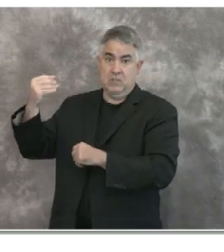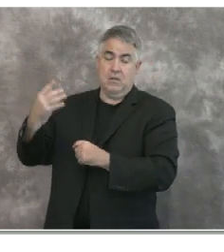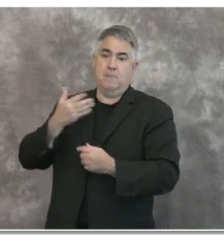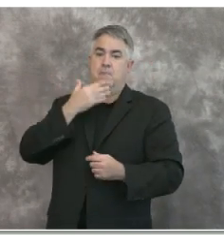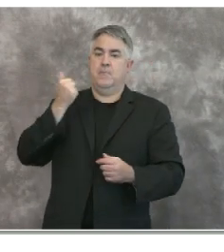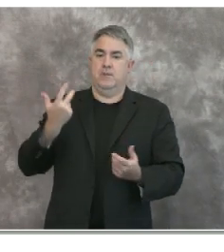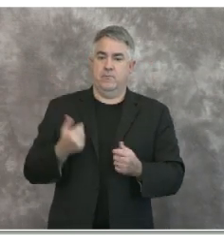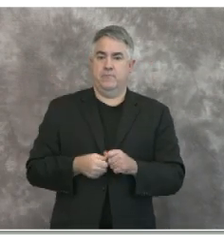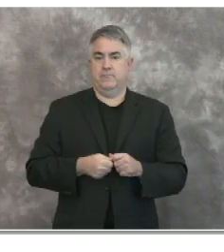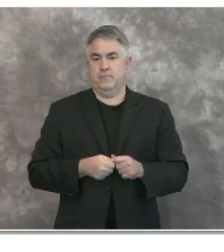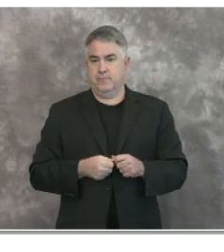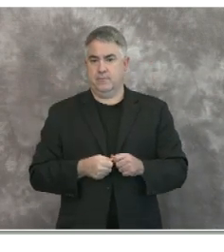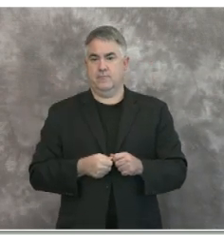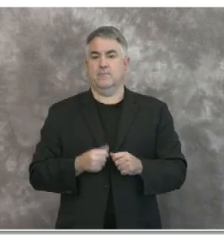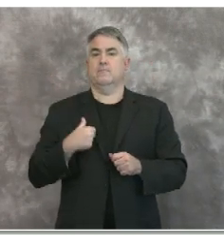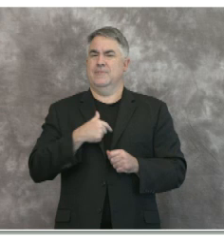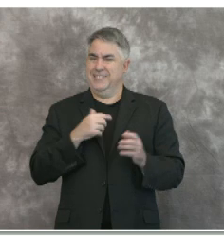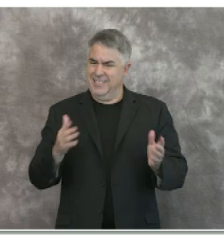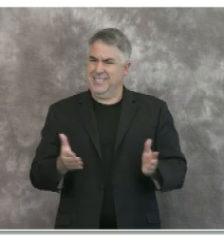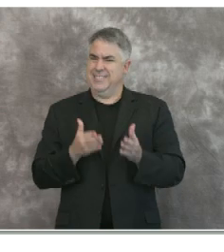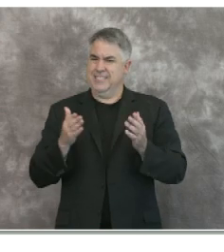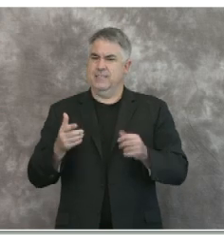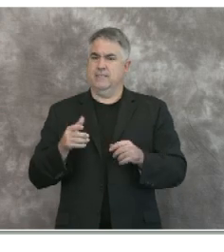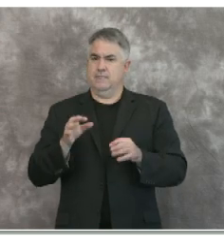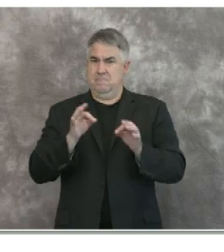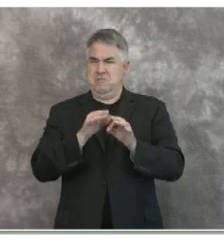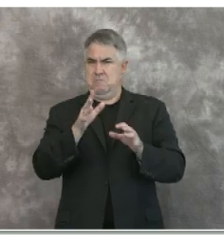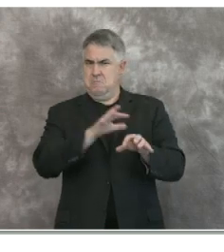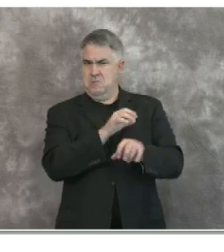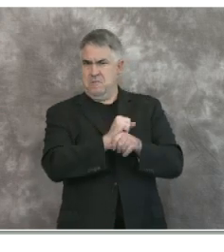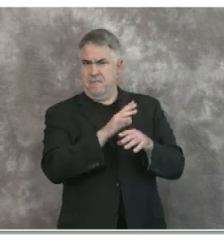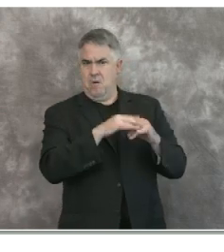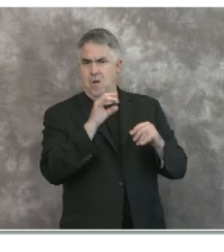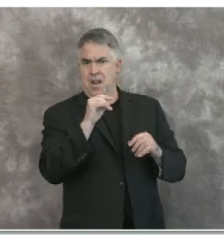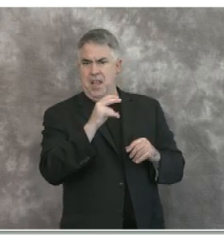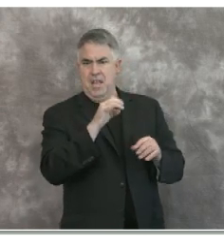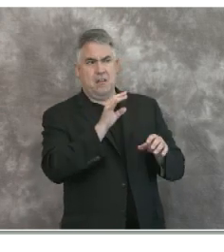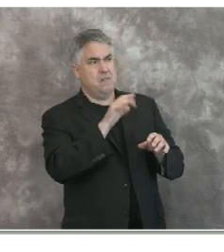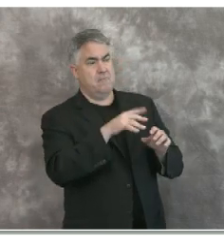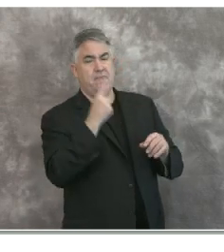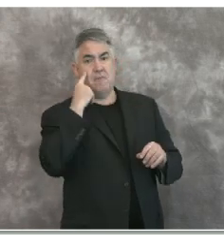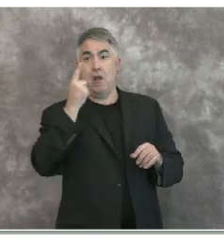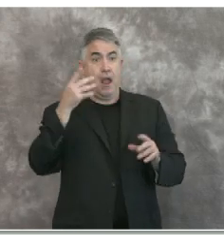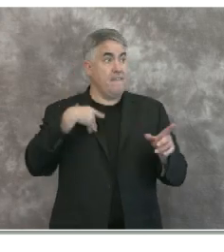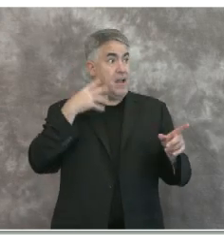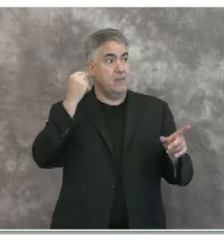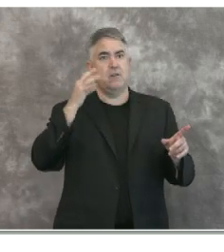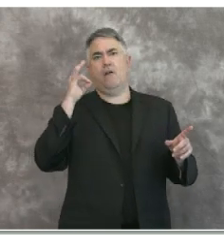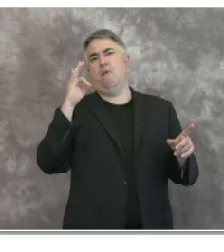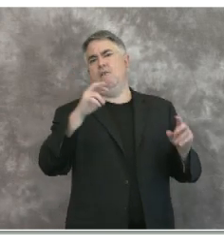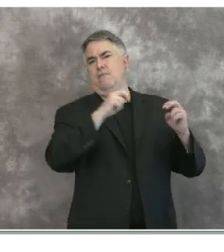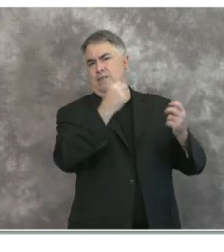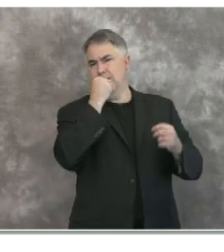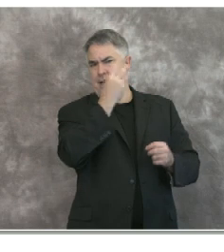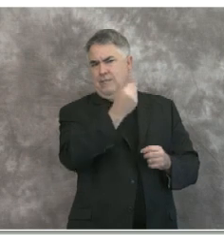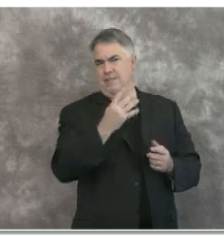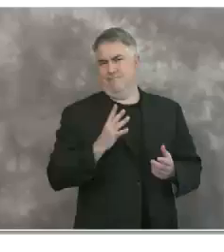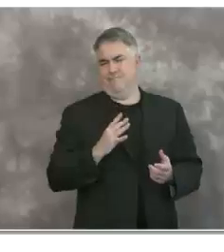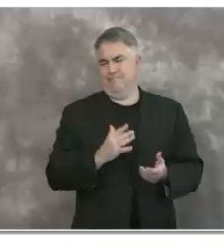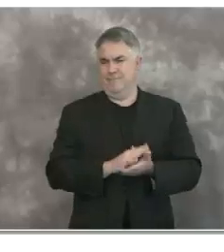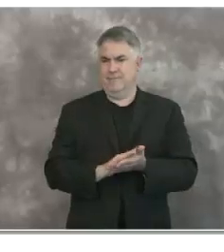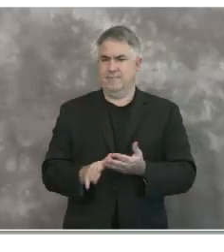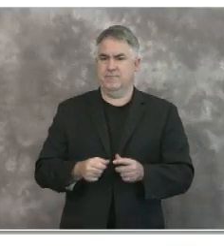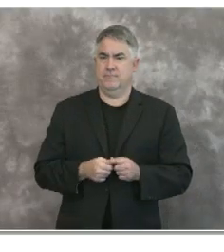but we are not only encouraging reservations, but encouraging outdoor opportunities as well. For in-store